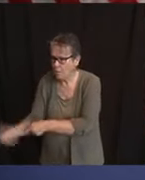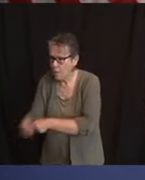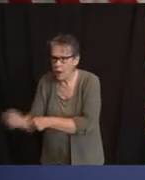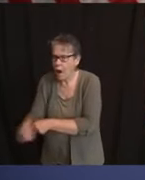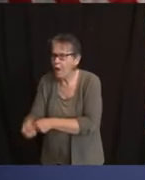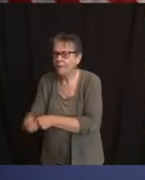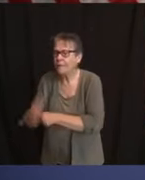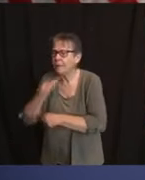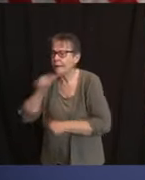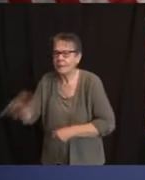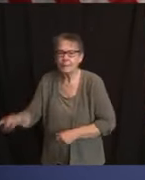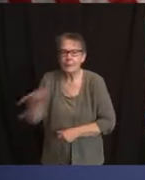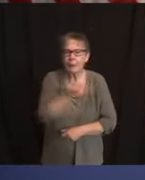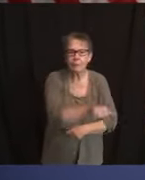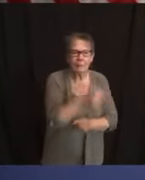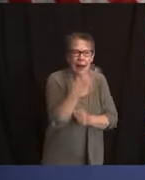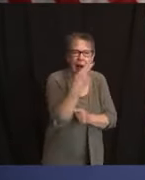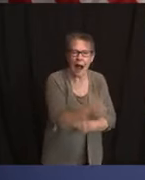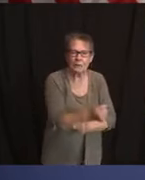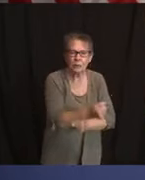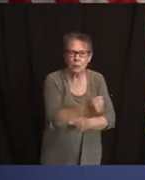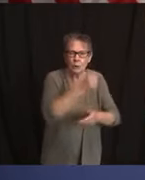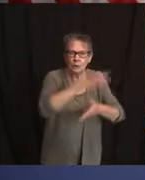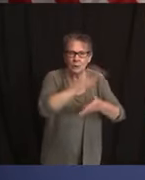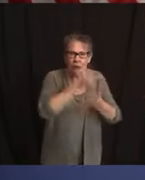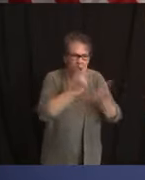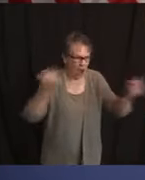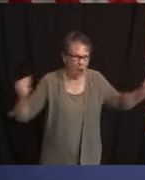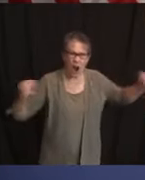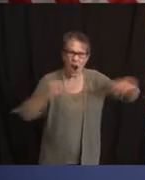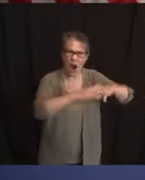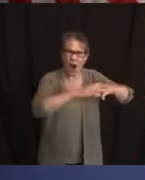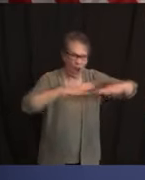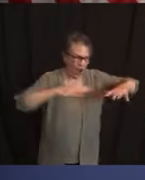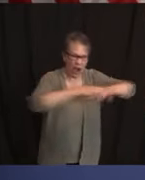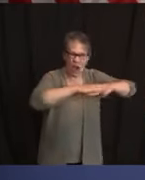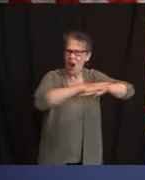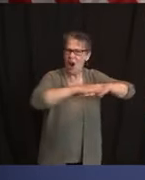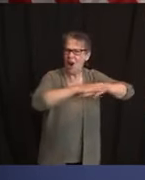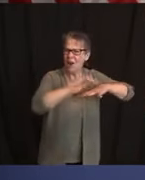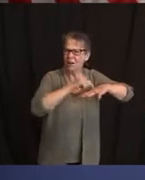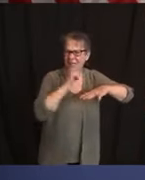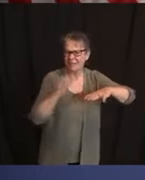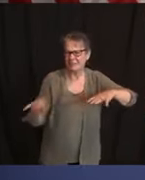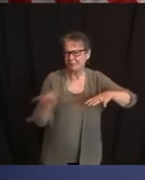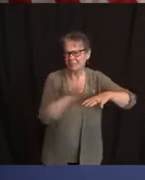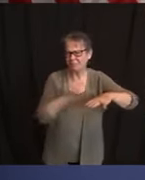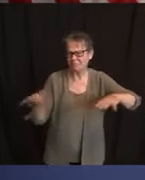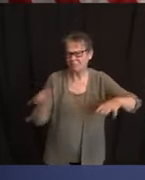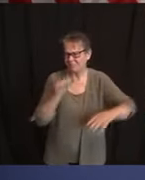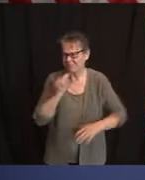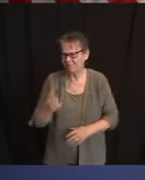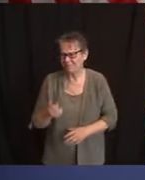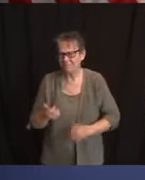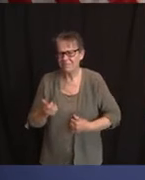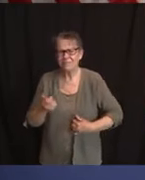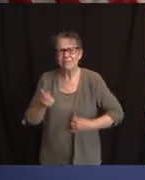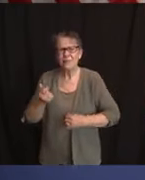and you can at most have a twosome unless you're a blood relative family that congregates together. Okay, real quick,